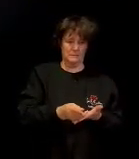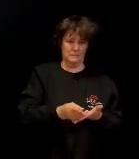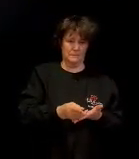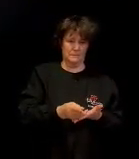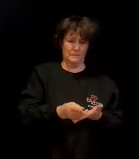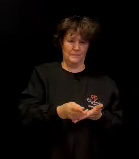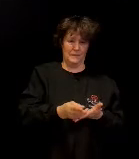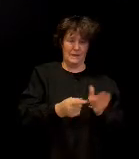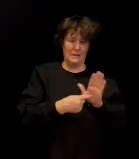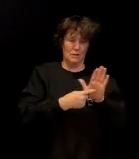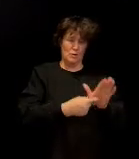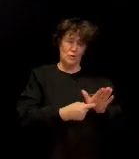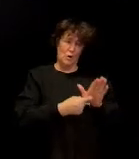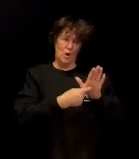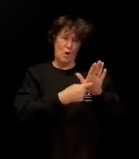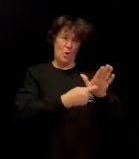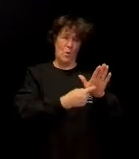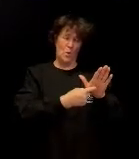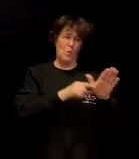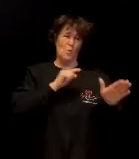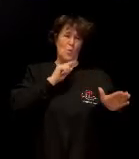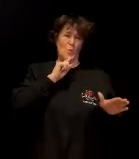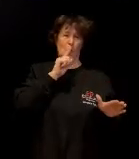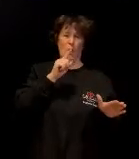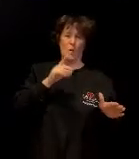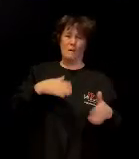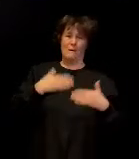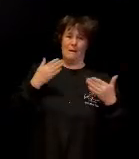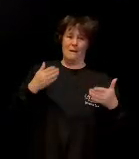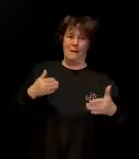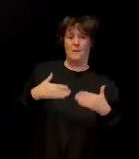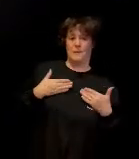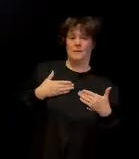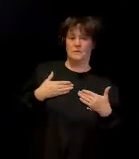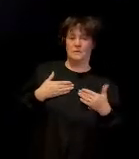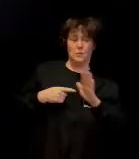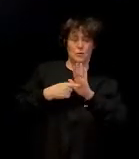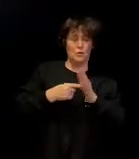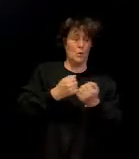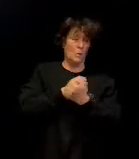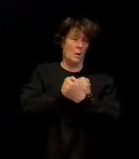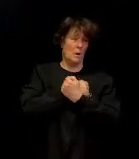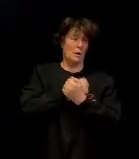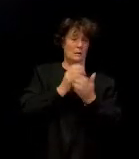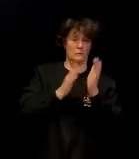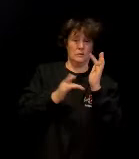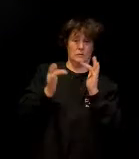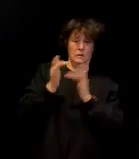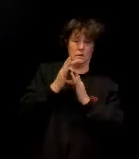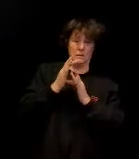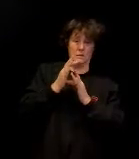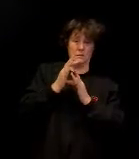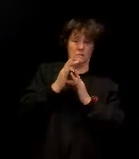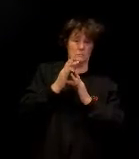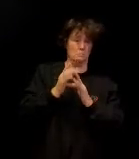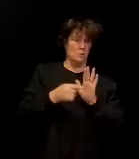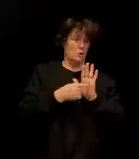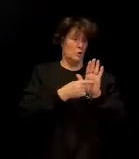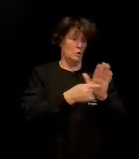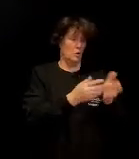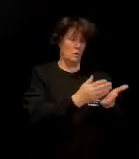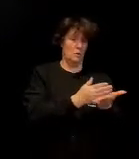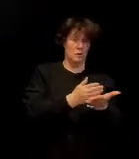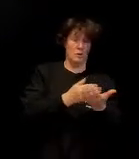We need to show hospitality. We need to be loving Jesus and to love somebody else with the love that we have been